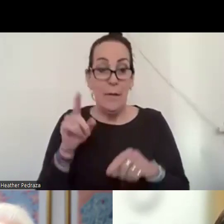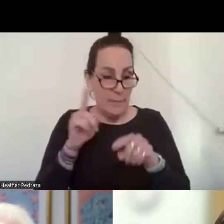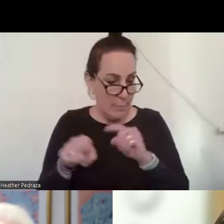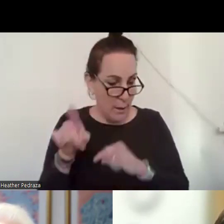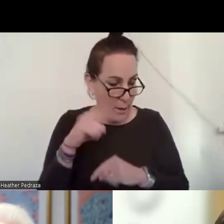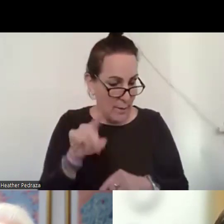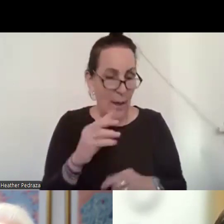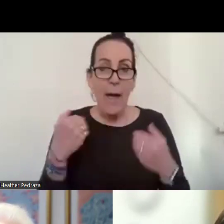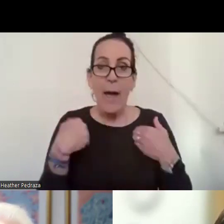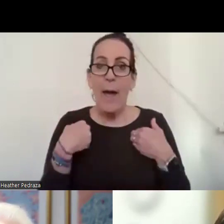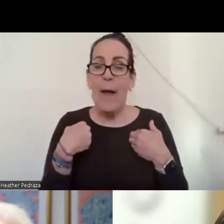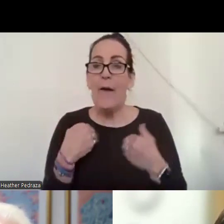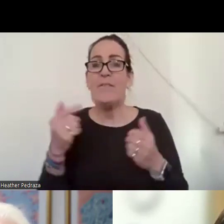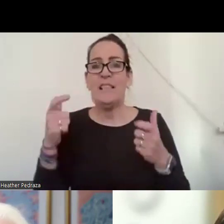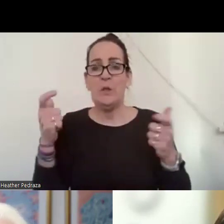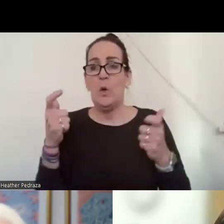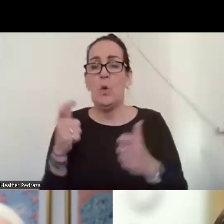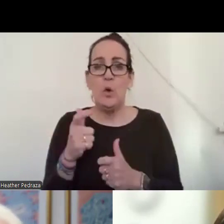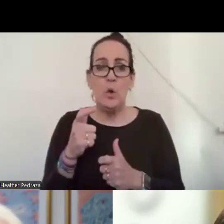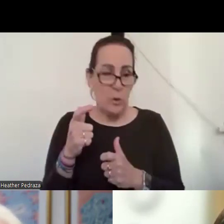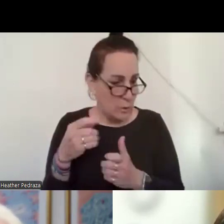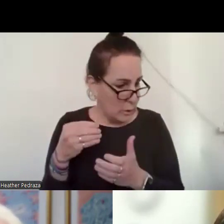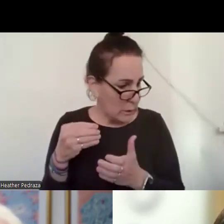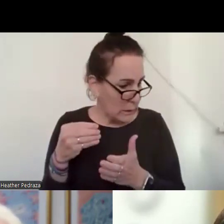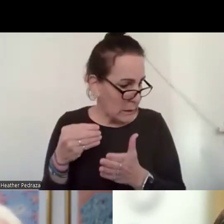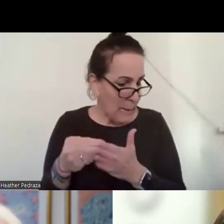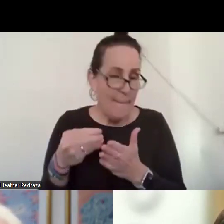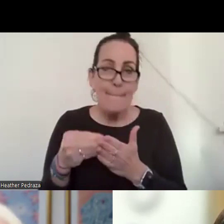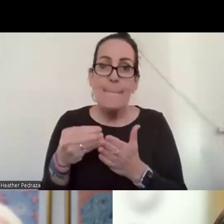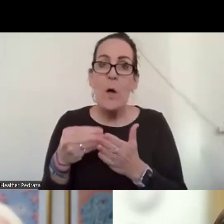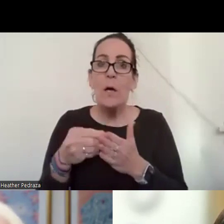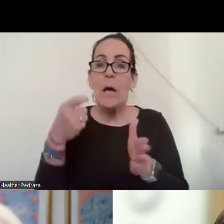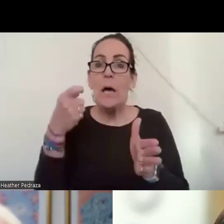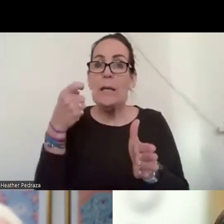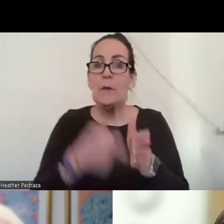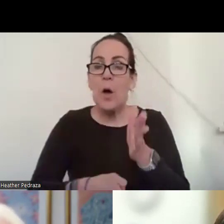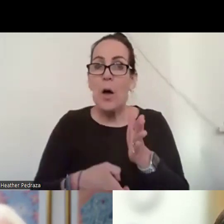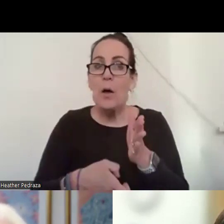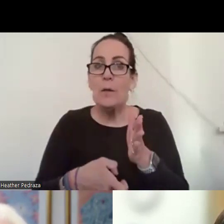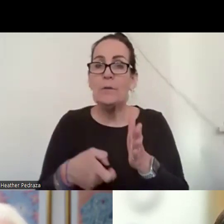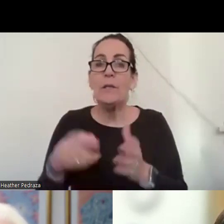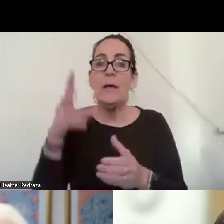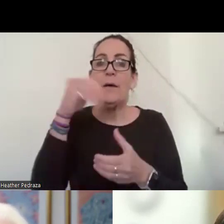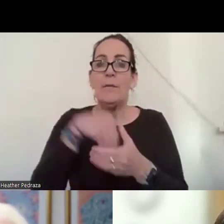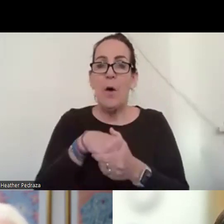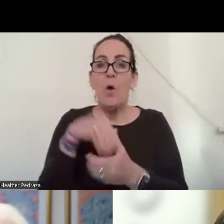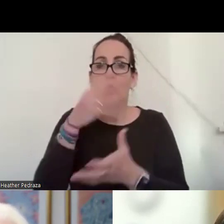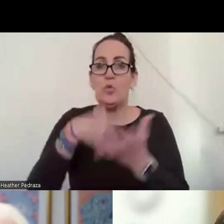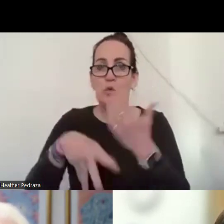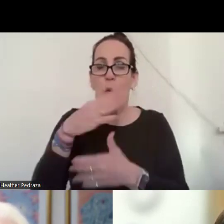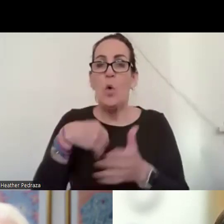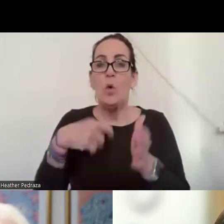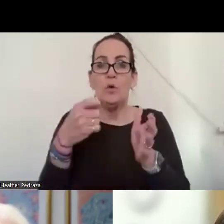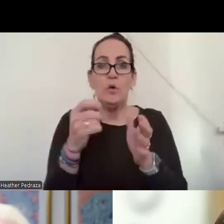huge financial cost to families, both in terms of the social cost of care and out-of-pocket care that they provide